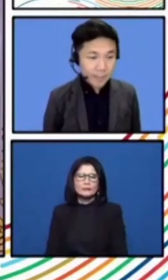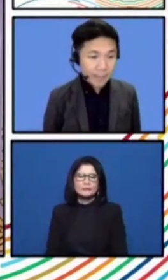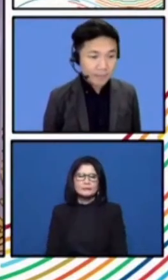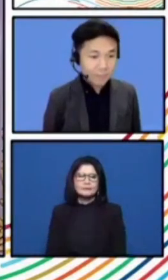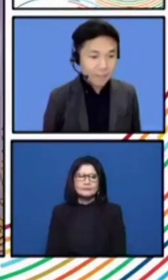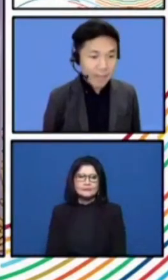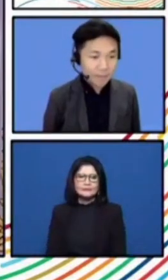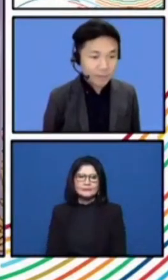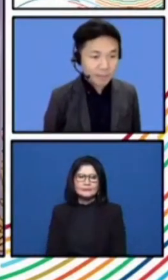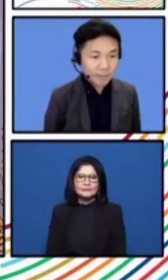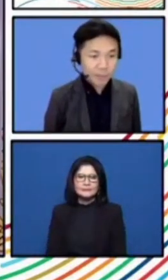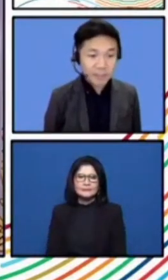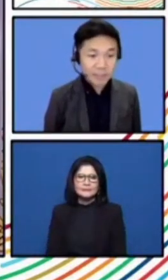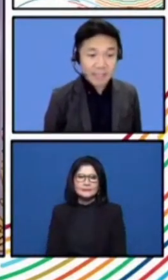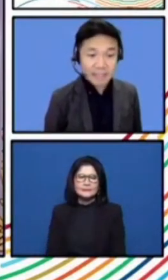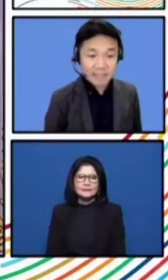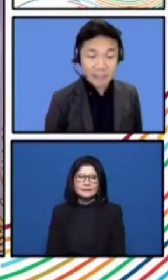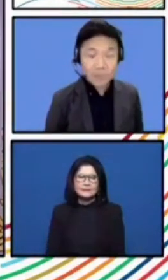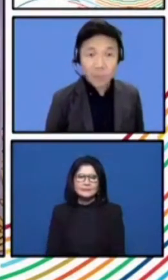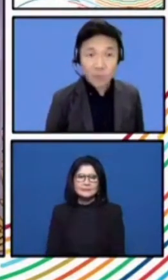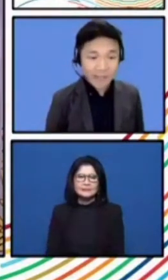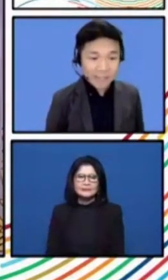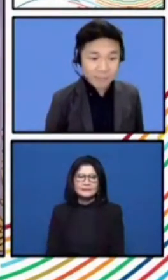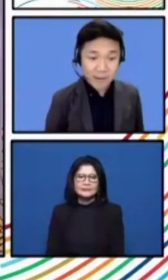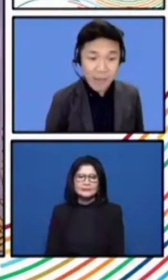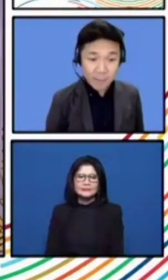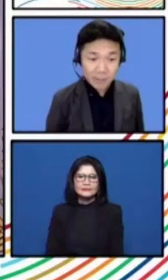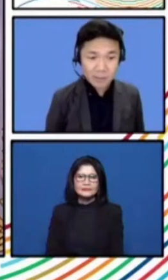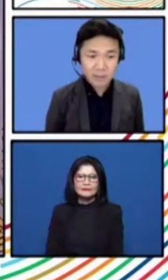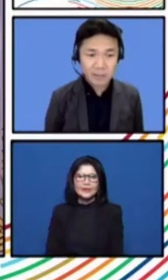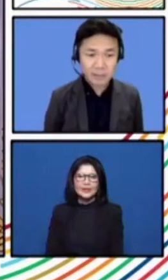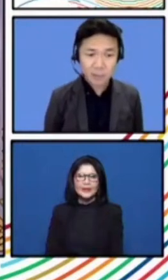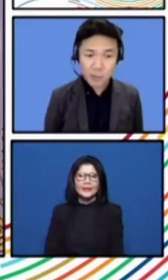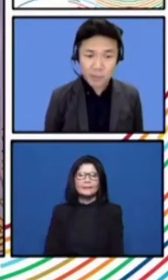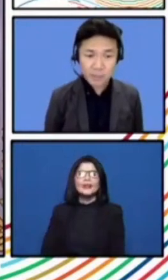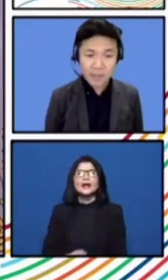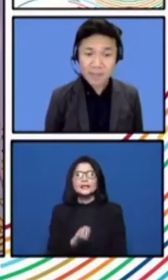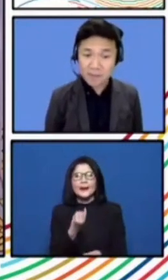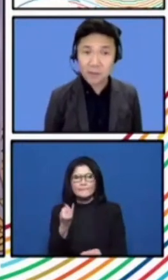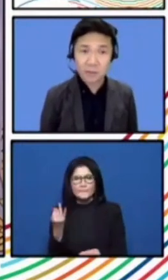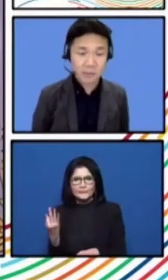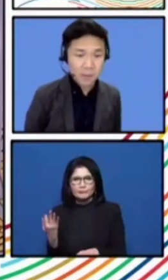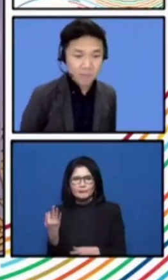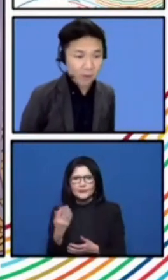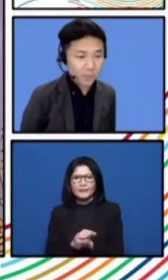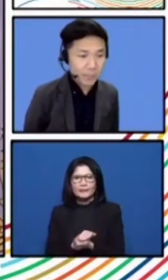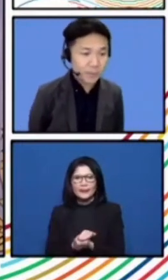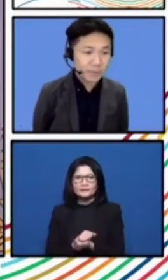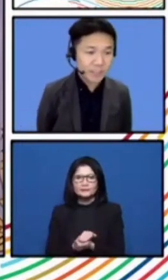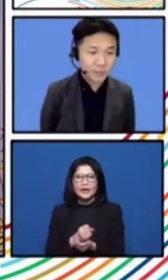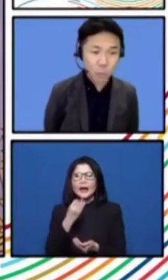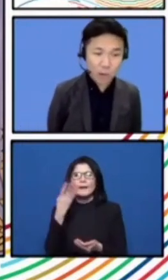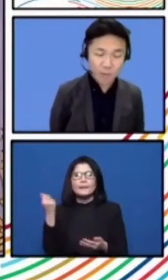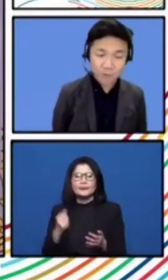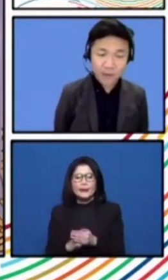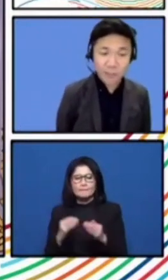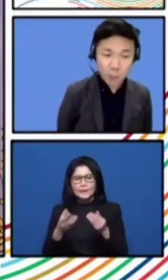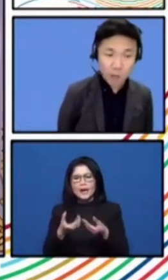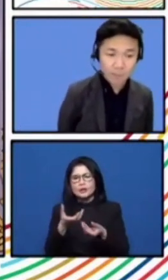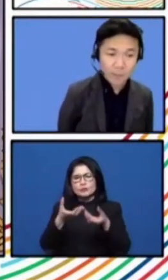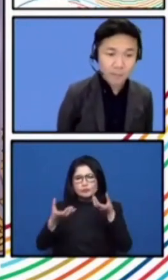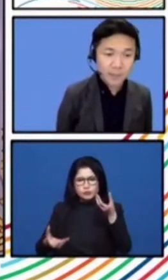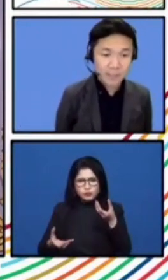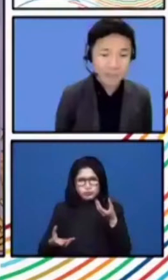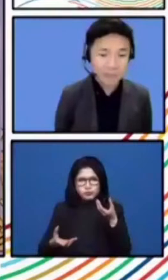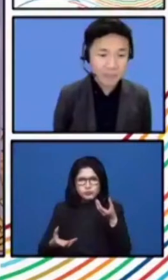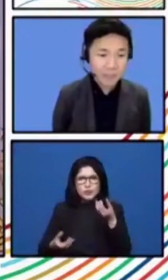and some of the gaps that we see in existence of the covid-19 pandemic is increasingly making it difficult for pwds to work to find job